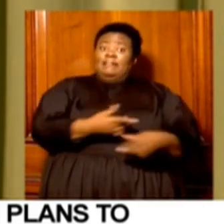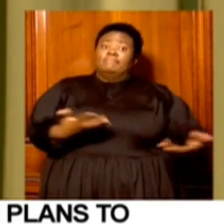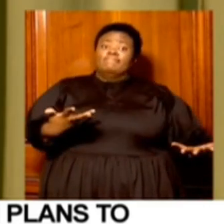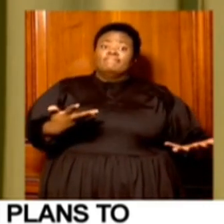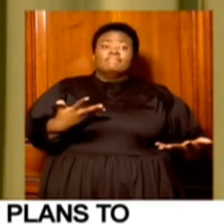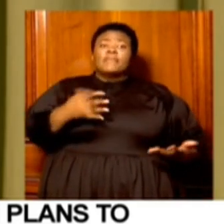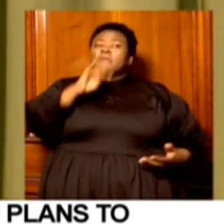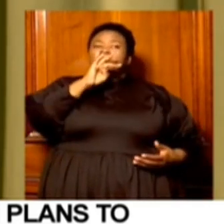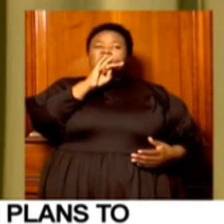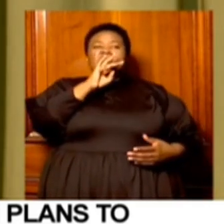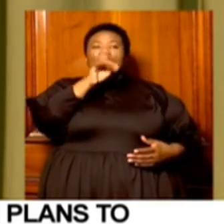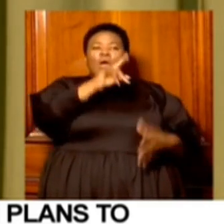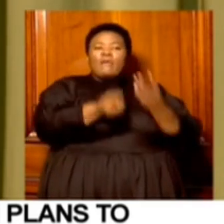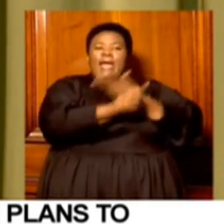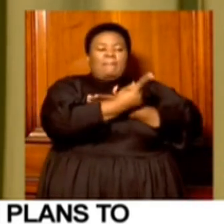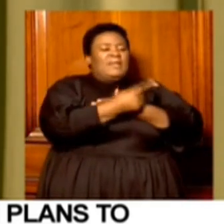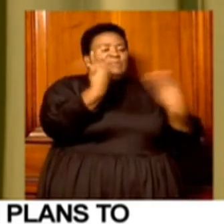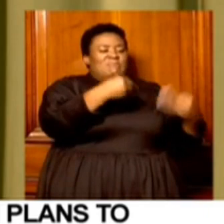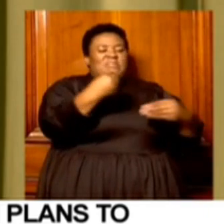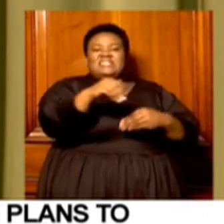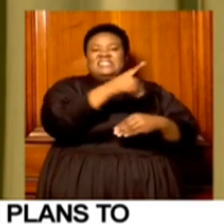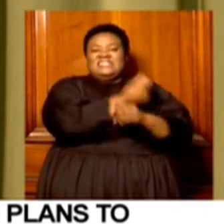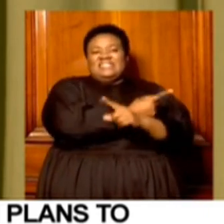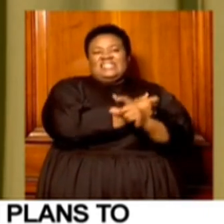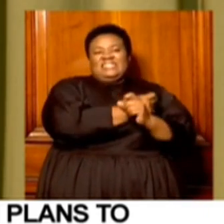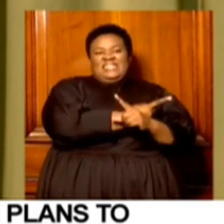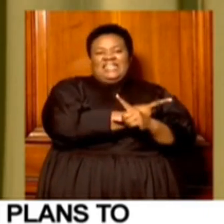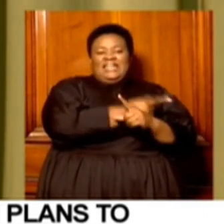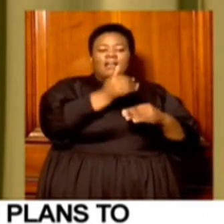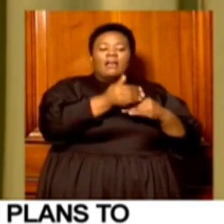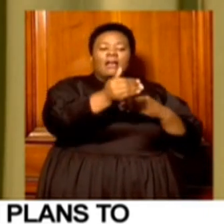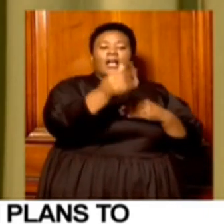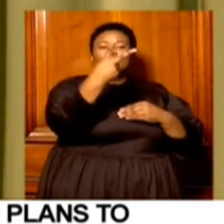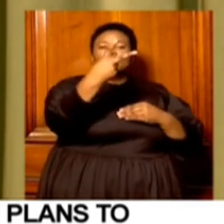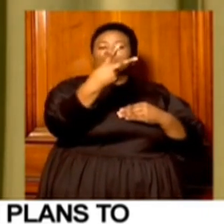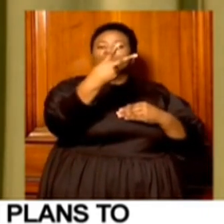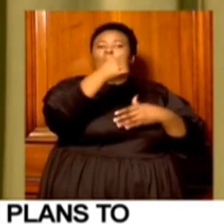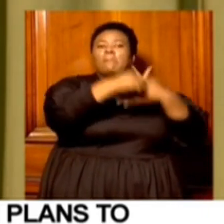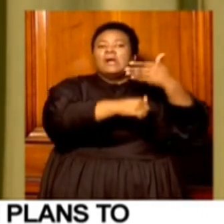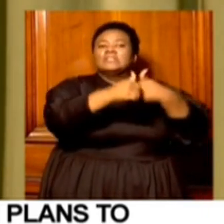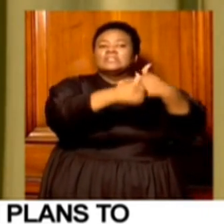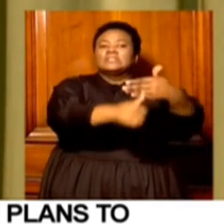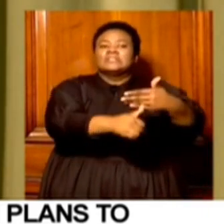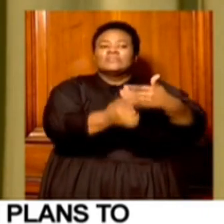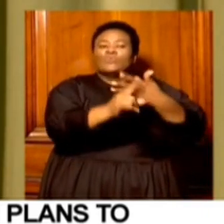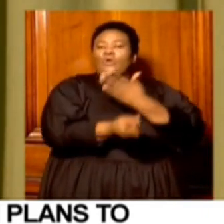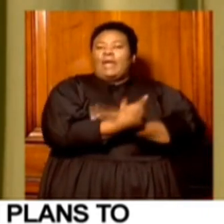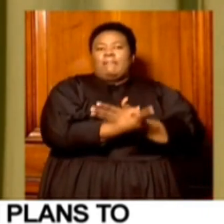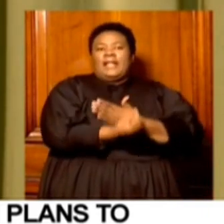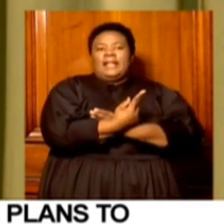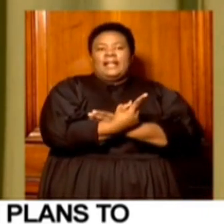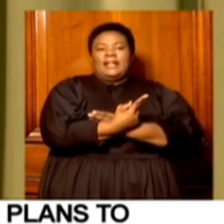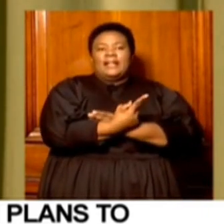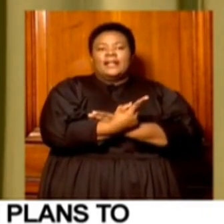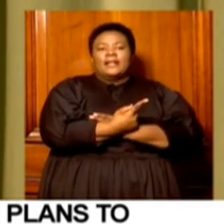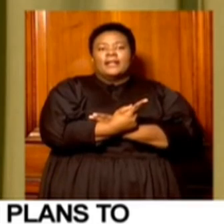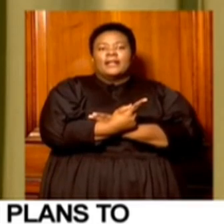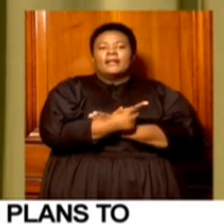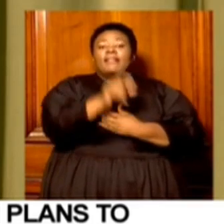be in the next 2 months? Who will pay their